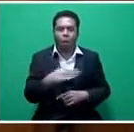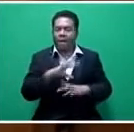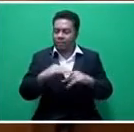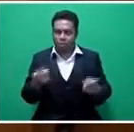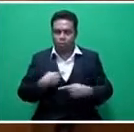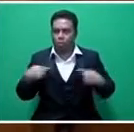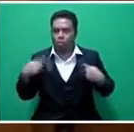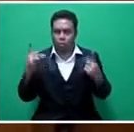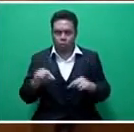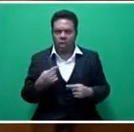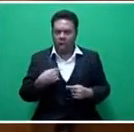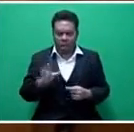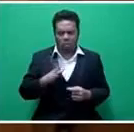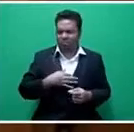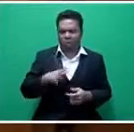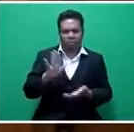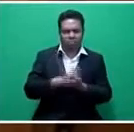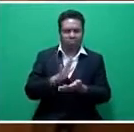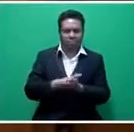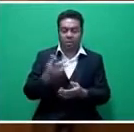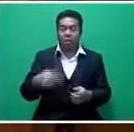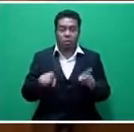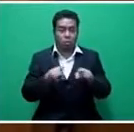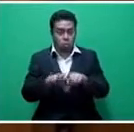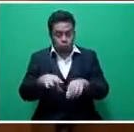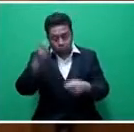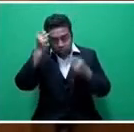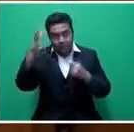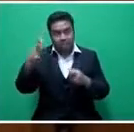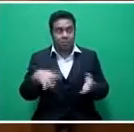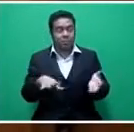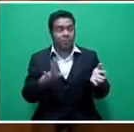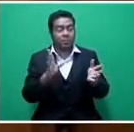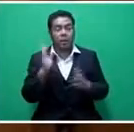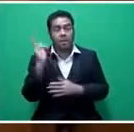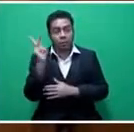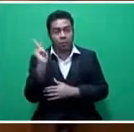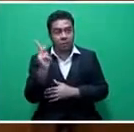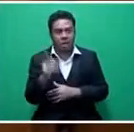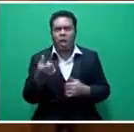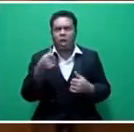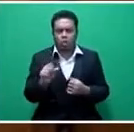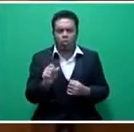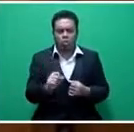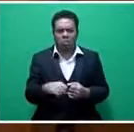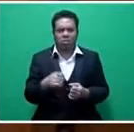do. I was disappointed that the learned professor appeared on a video and used such terrible